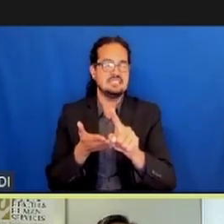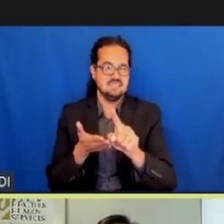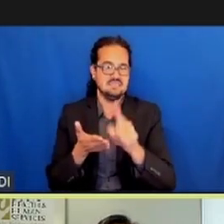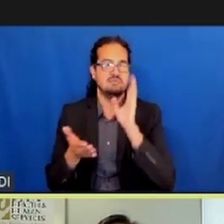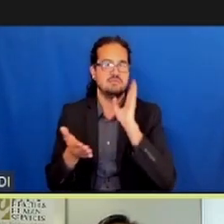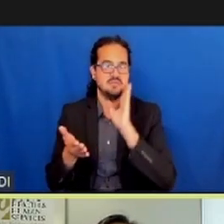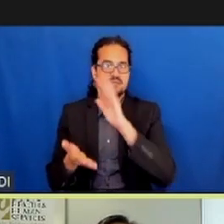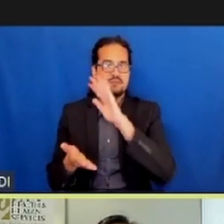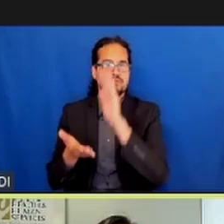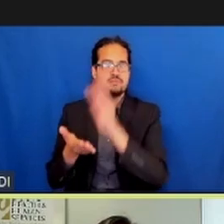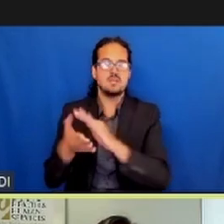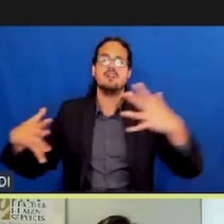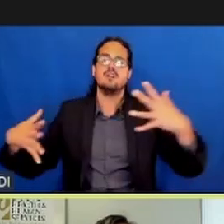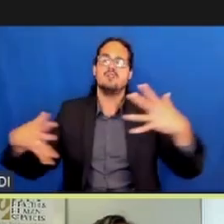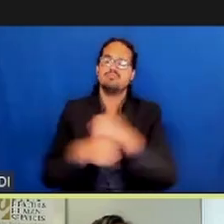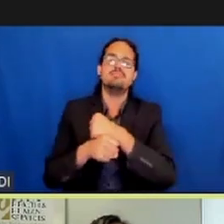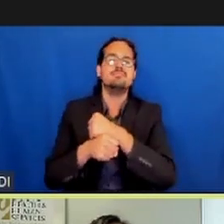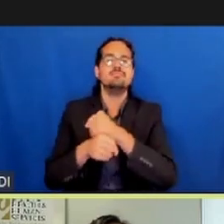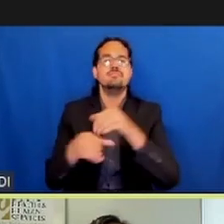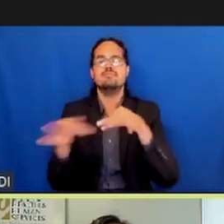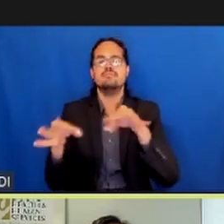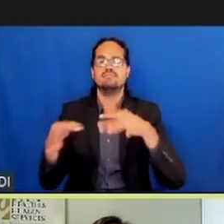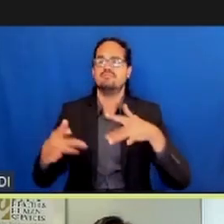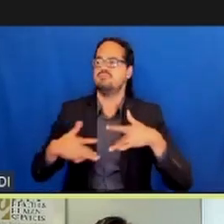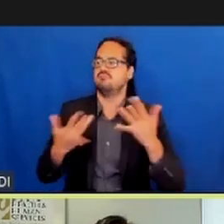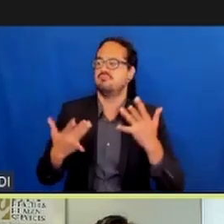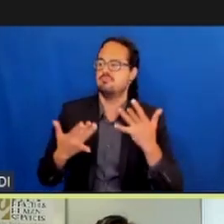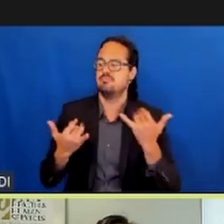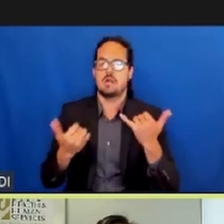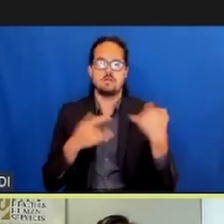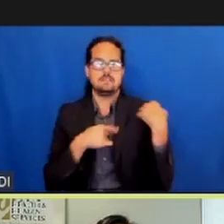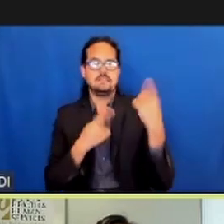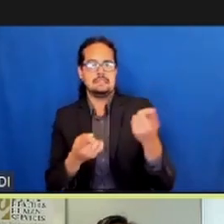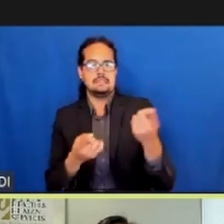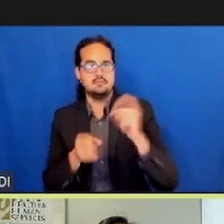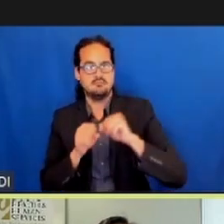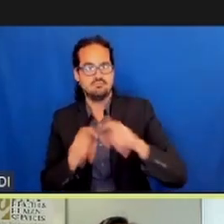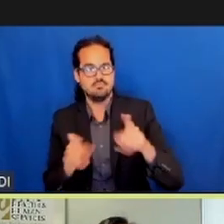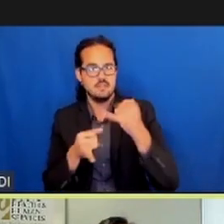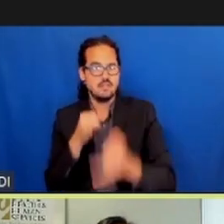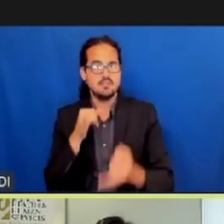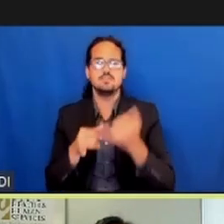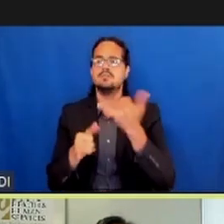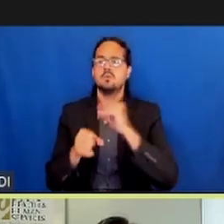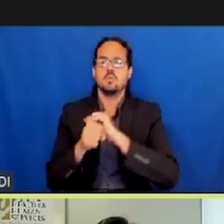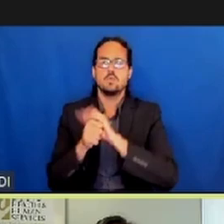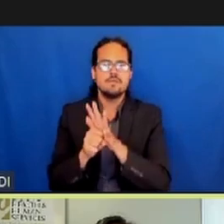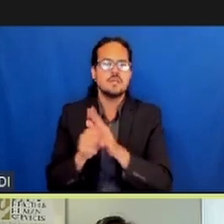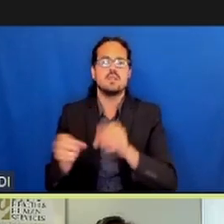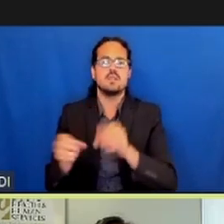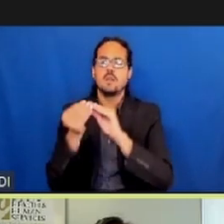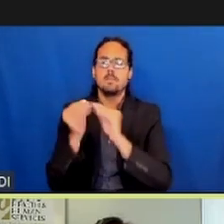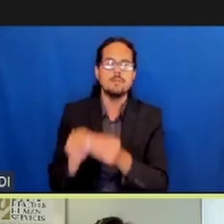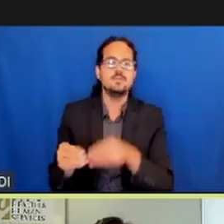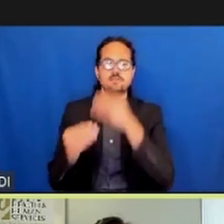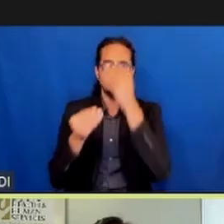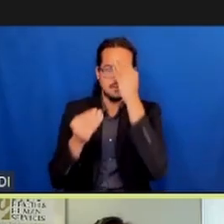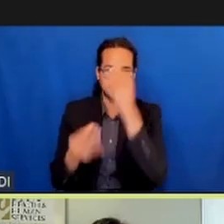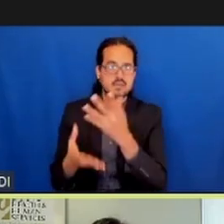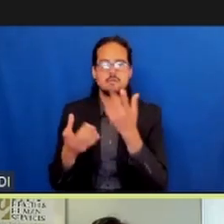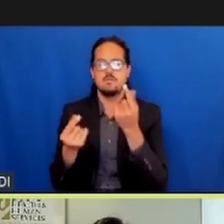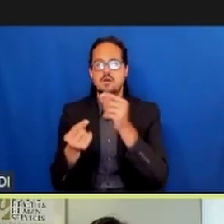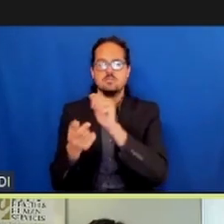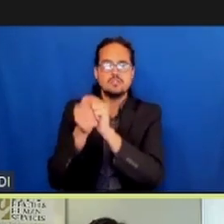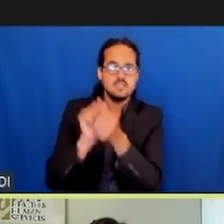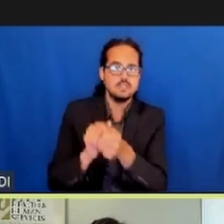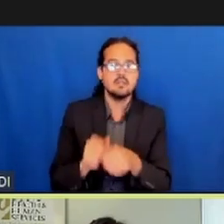remaining COVID-19 activity and updates that are occurring in Marin. And of course, keep in mind that things